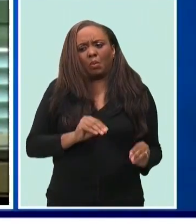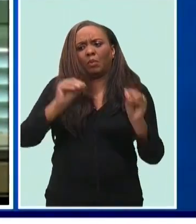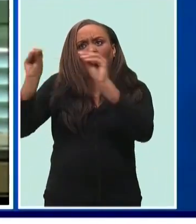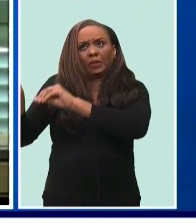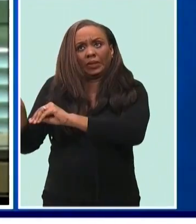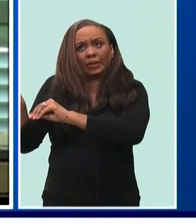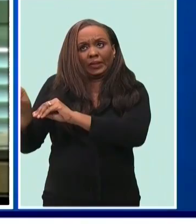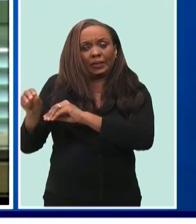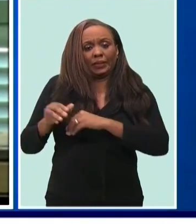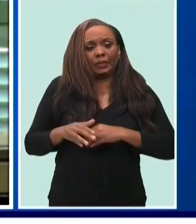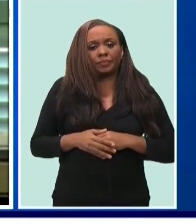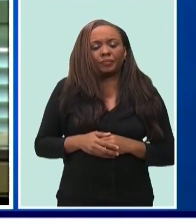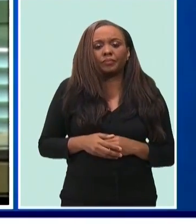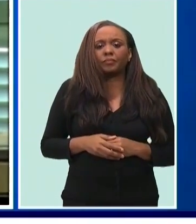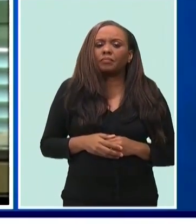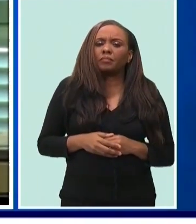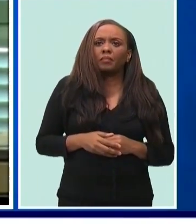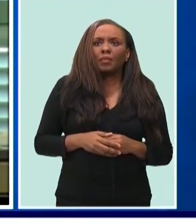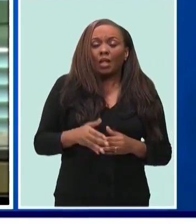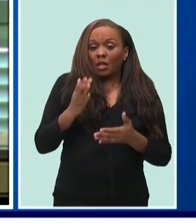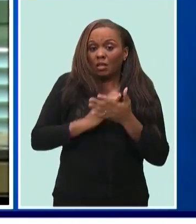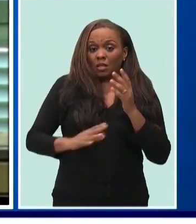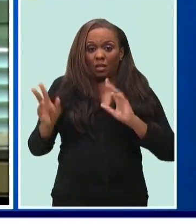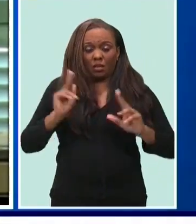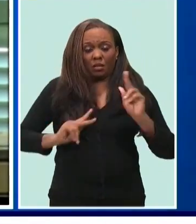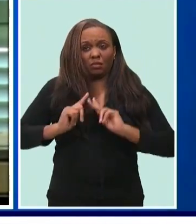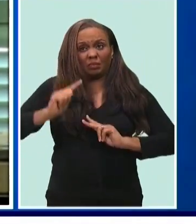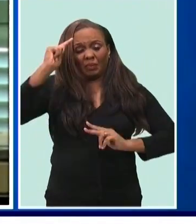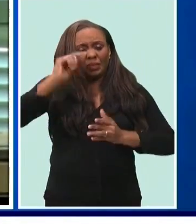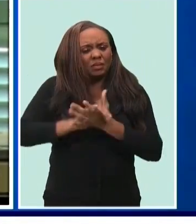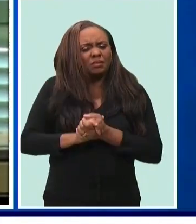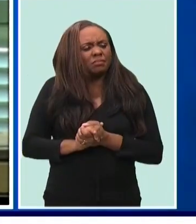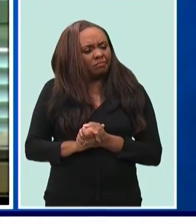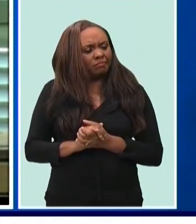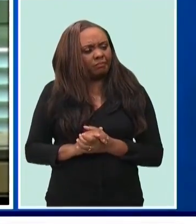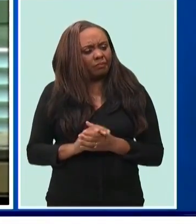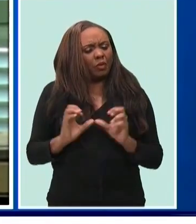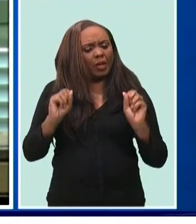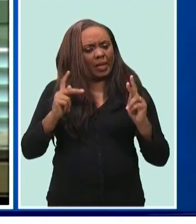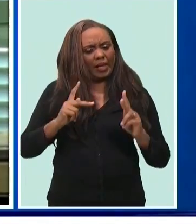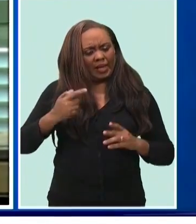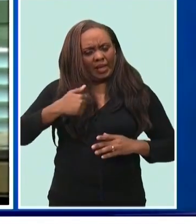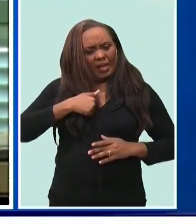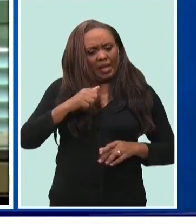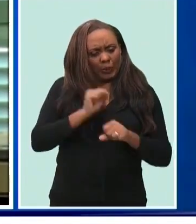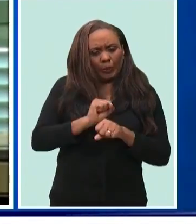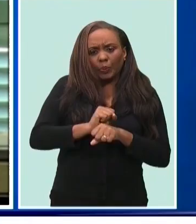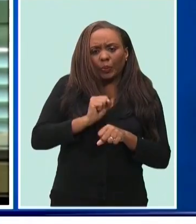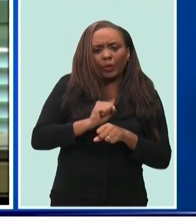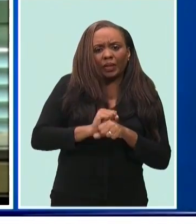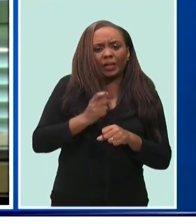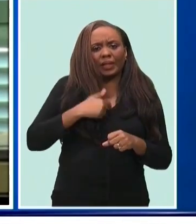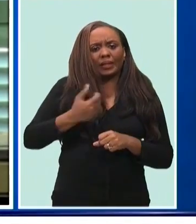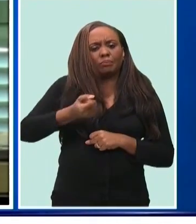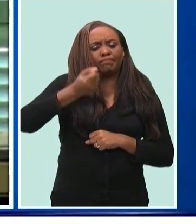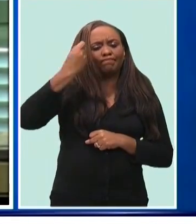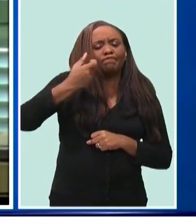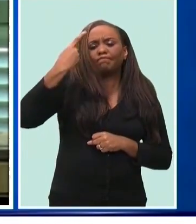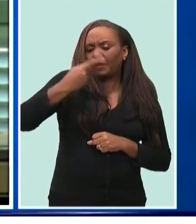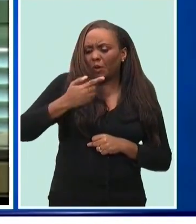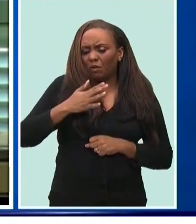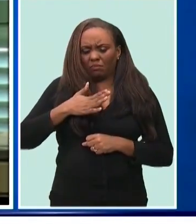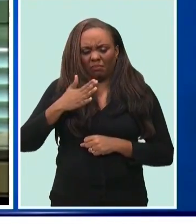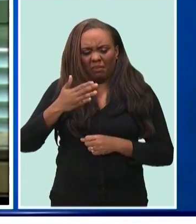And so people who believe that they have achieved or arrived then decide that because of